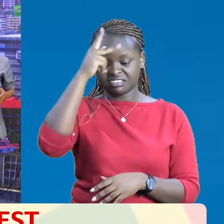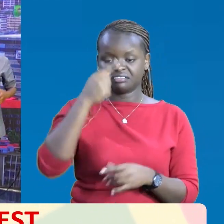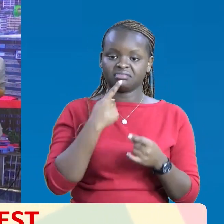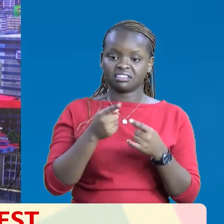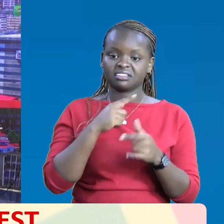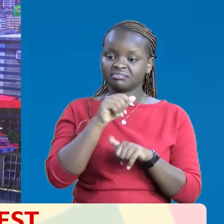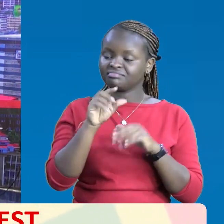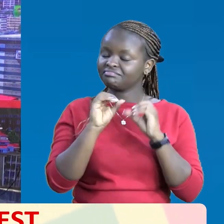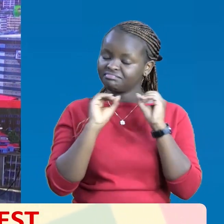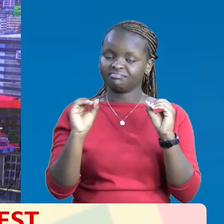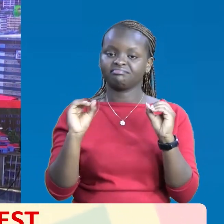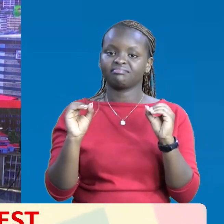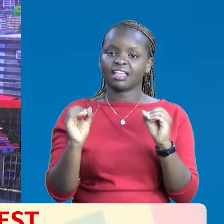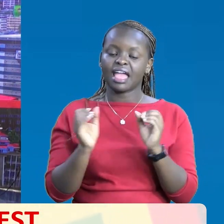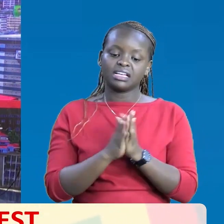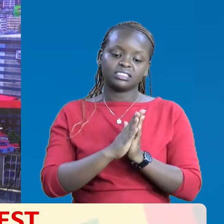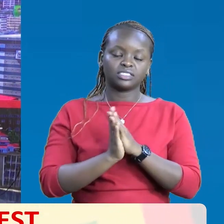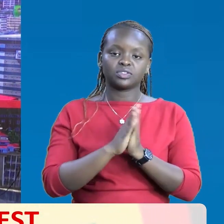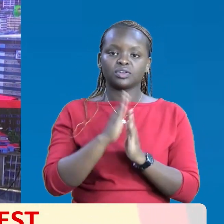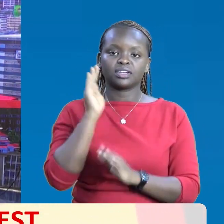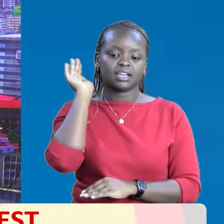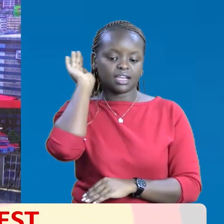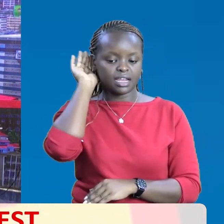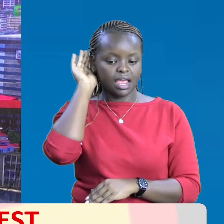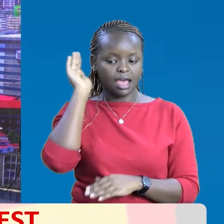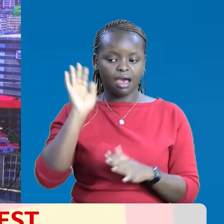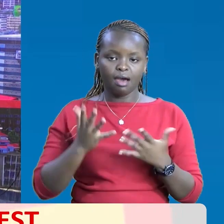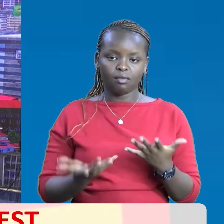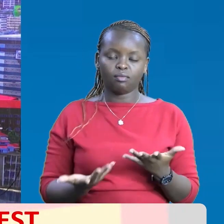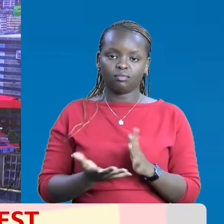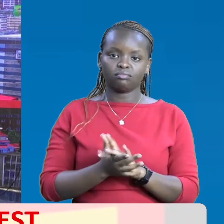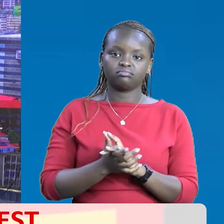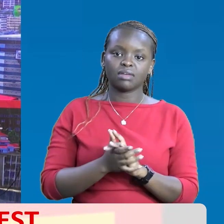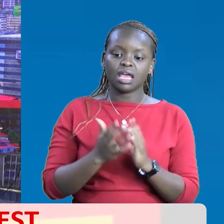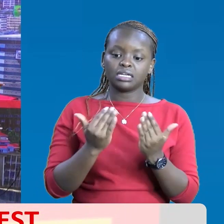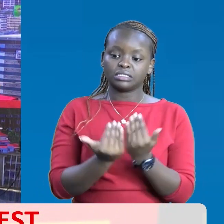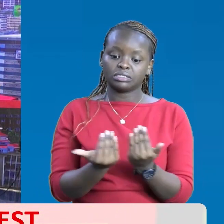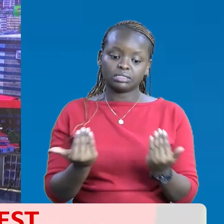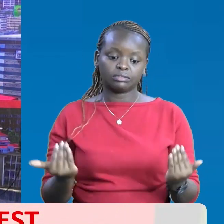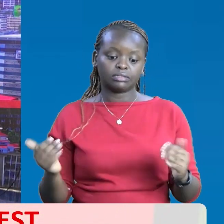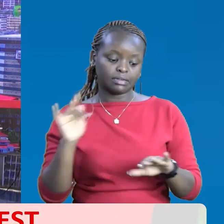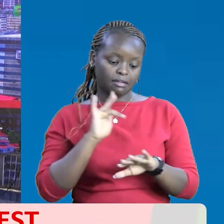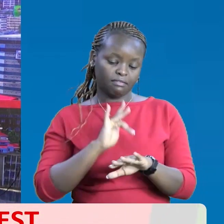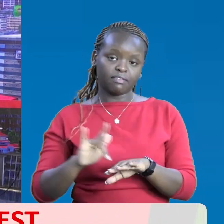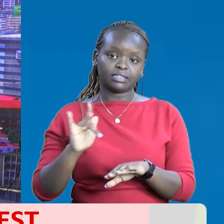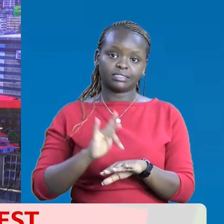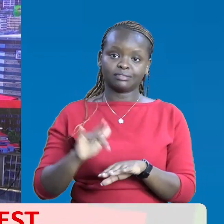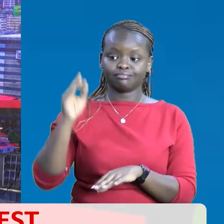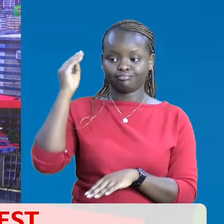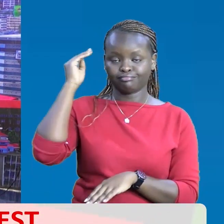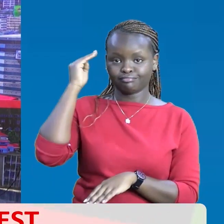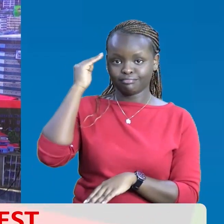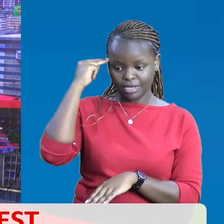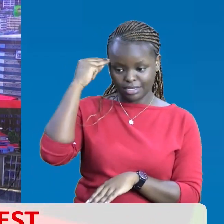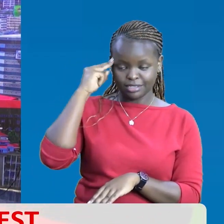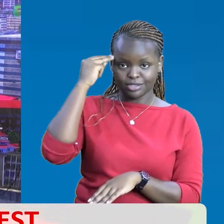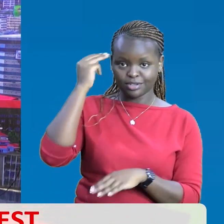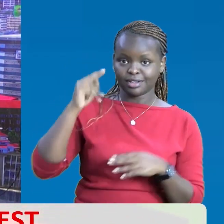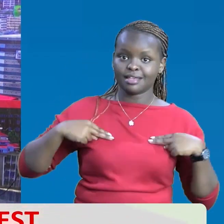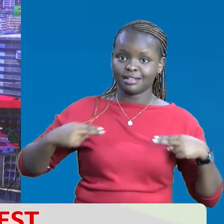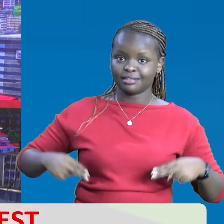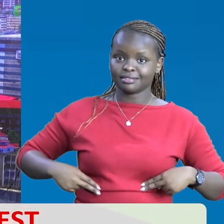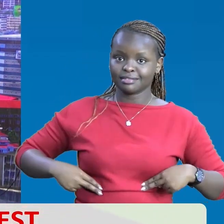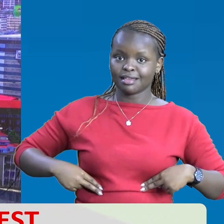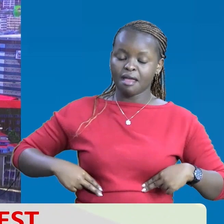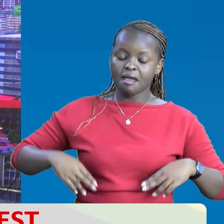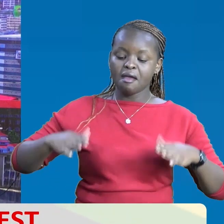hii stories za wenye wasi wanakuja mshikia watu nini that's also affecting their mental health. So unapata msee amekuwa na issues. It